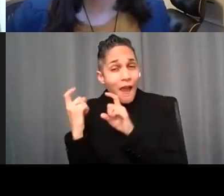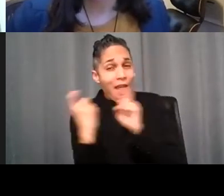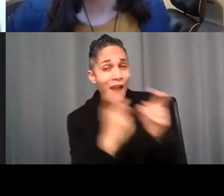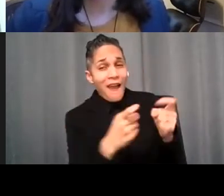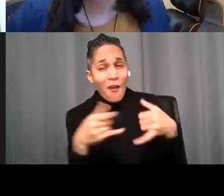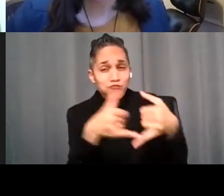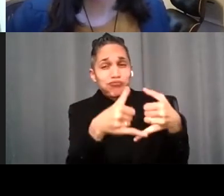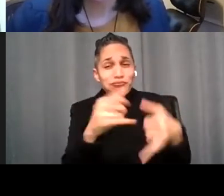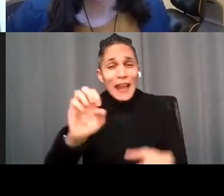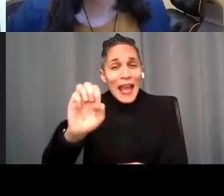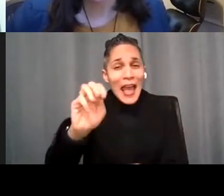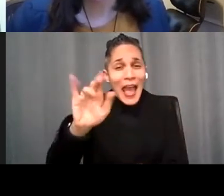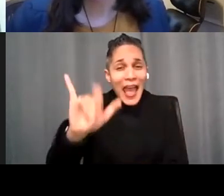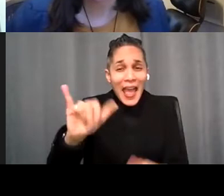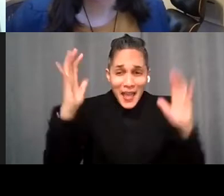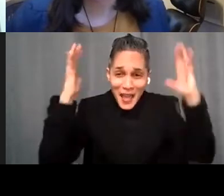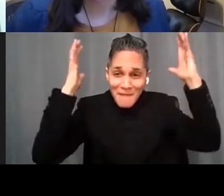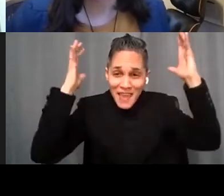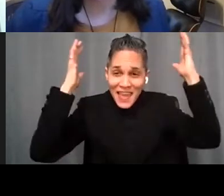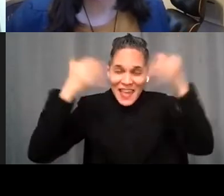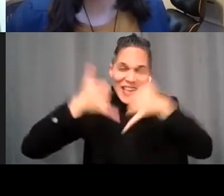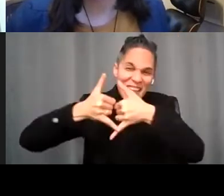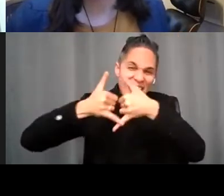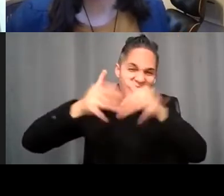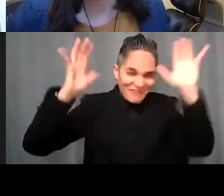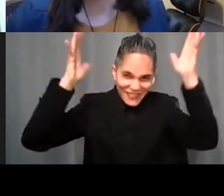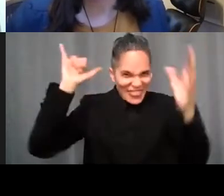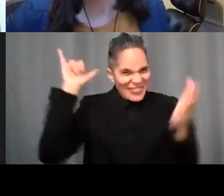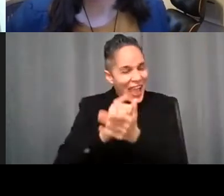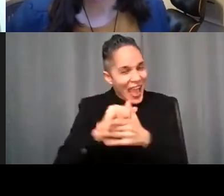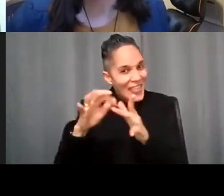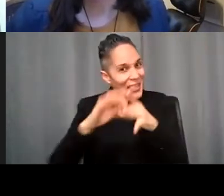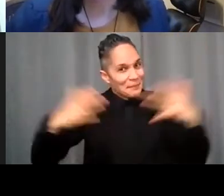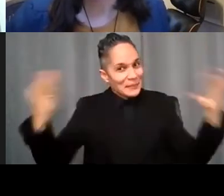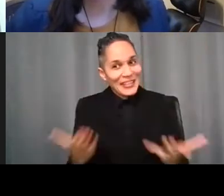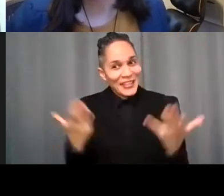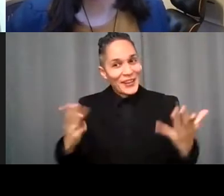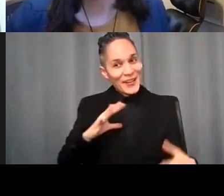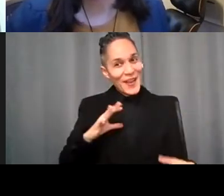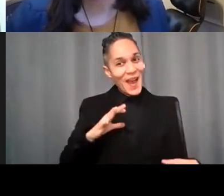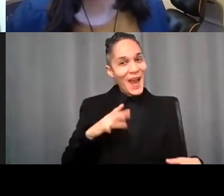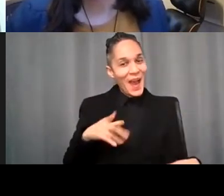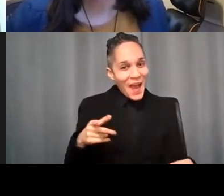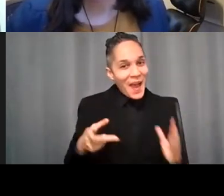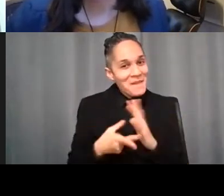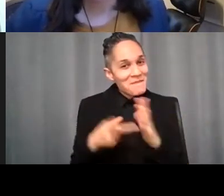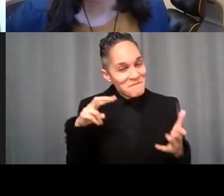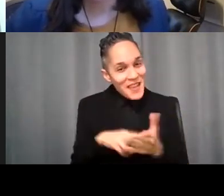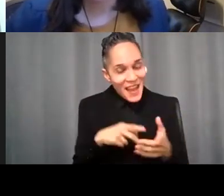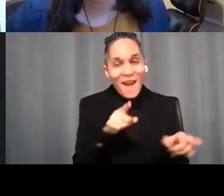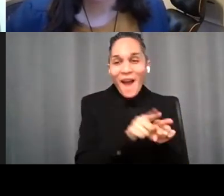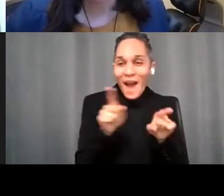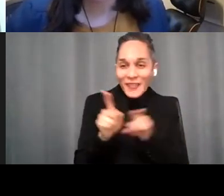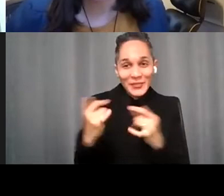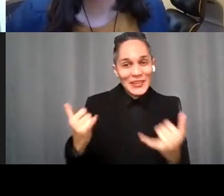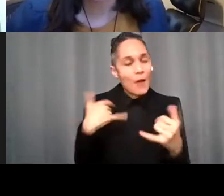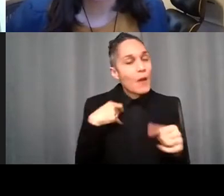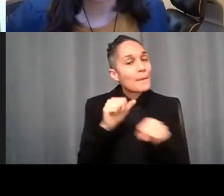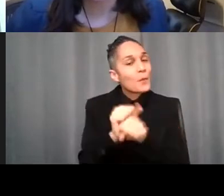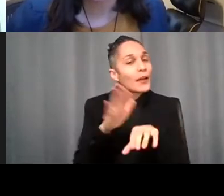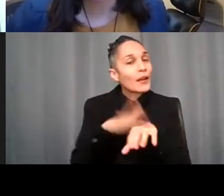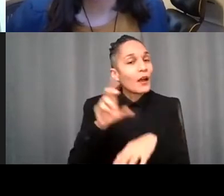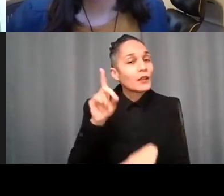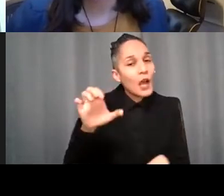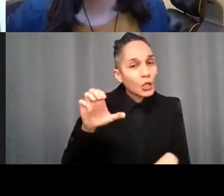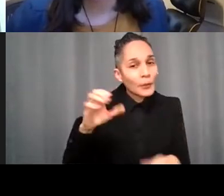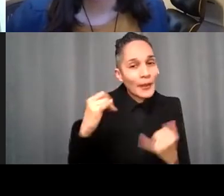sort of like landed me like squarely into this space, right? And so I'm also working on a documentary